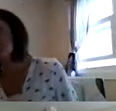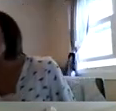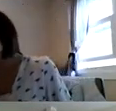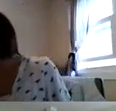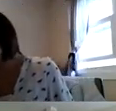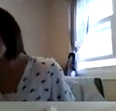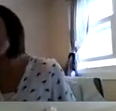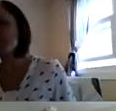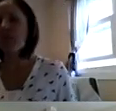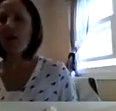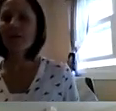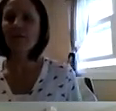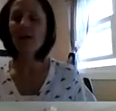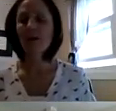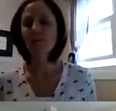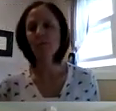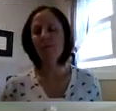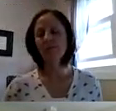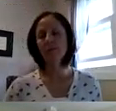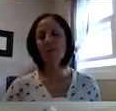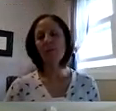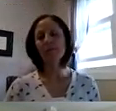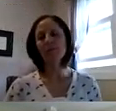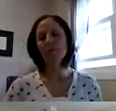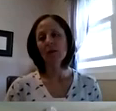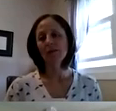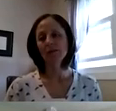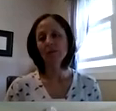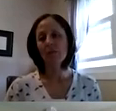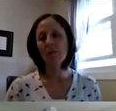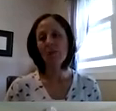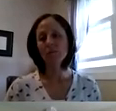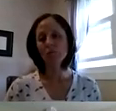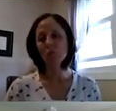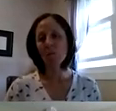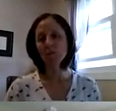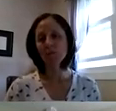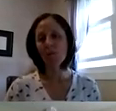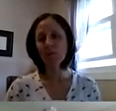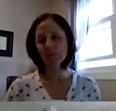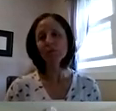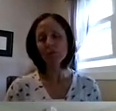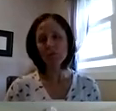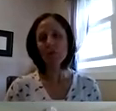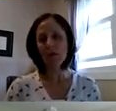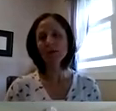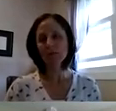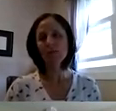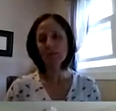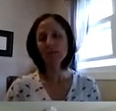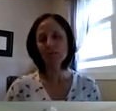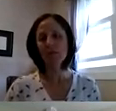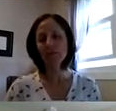grant will need to keep track of the records of those expenditures like they would for any South Dakota Arts